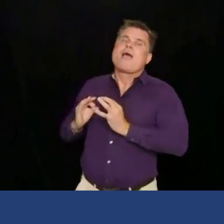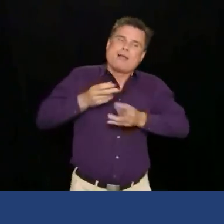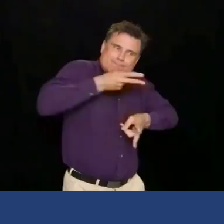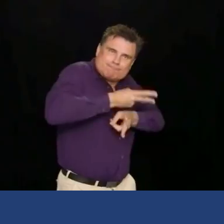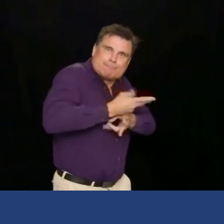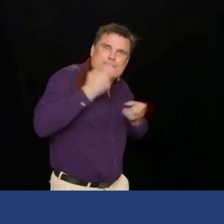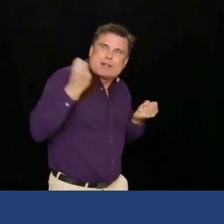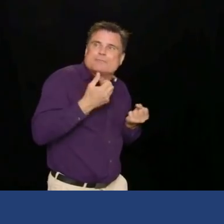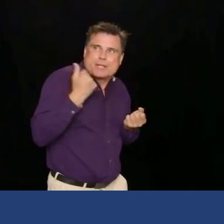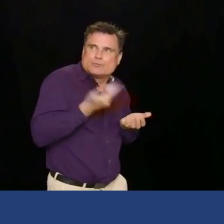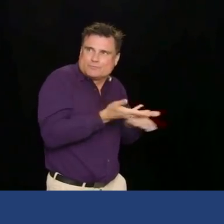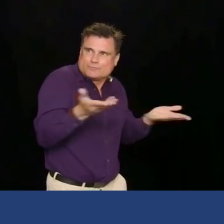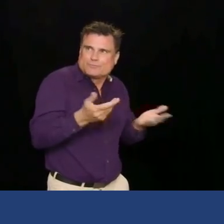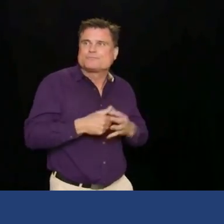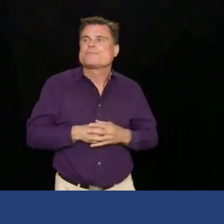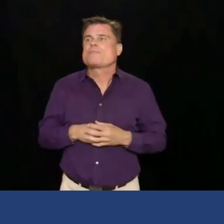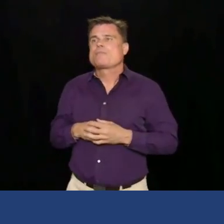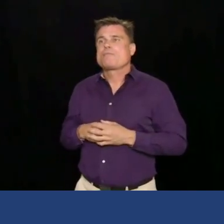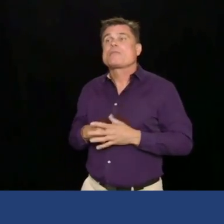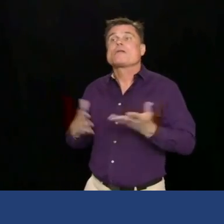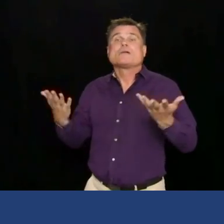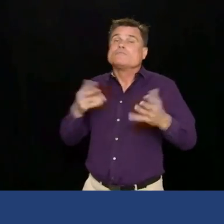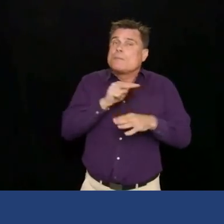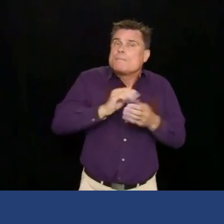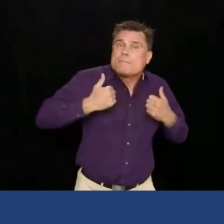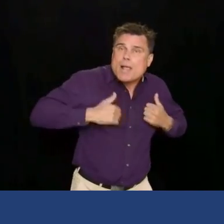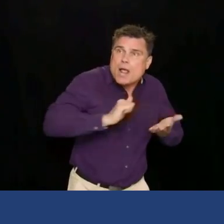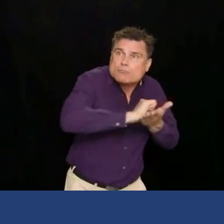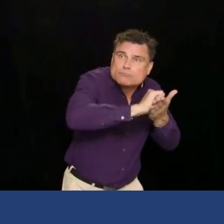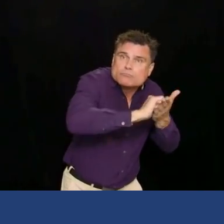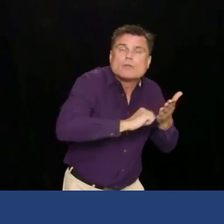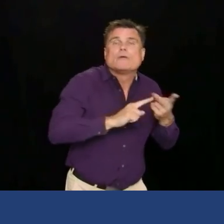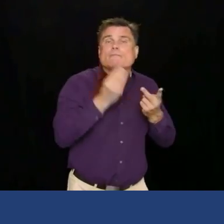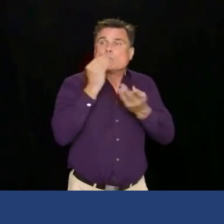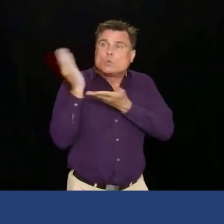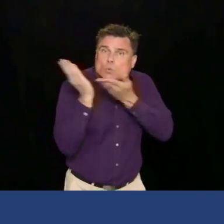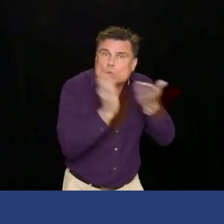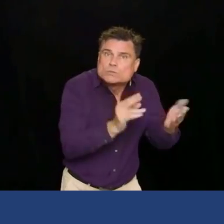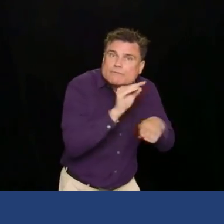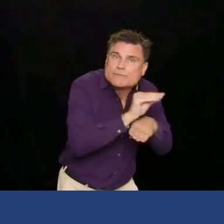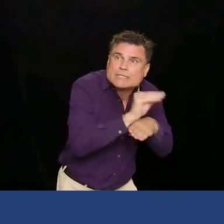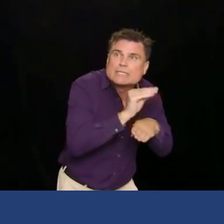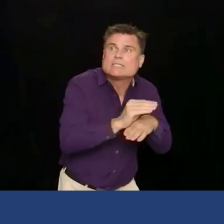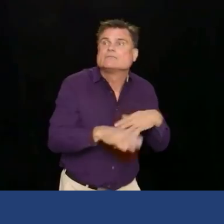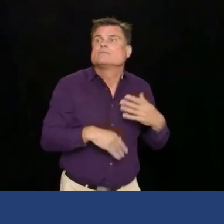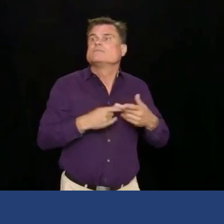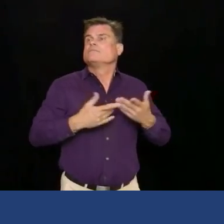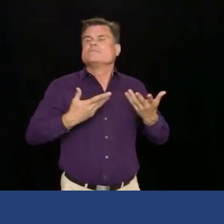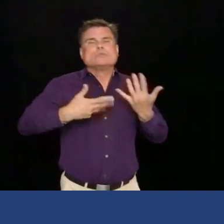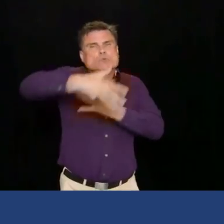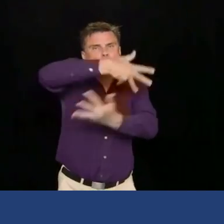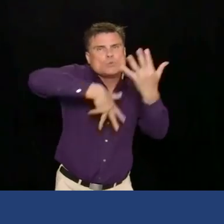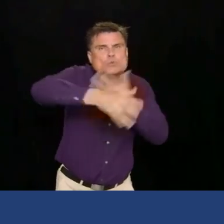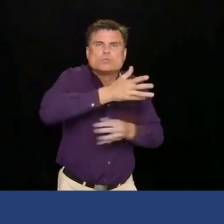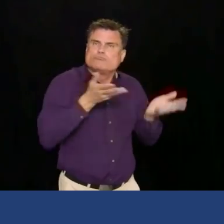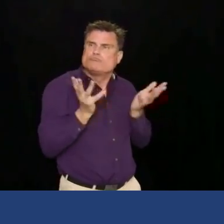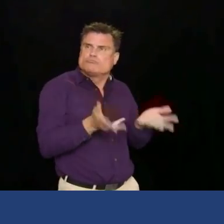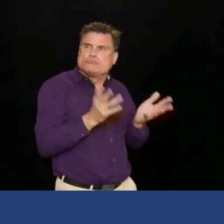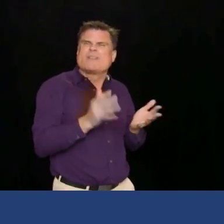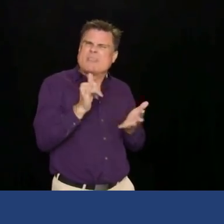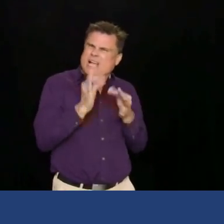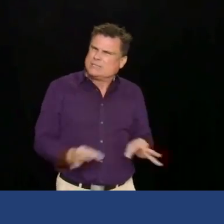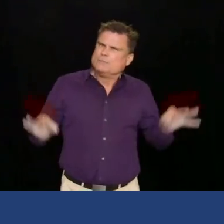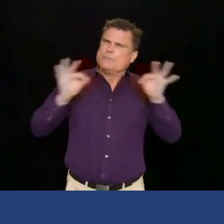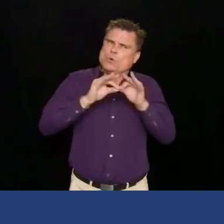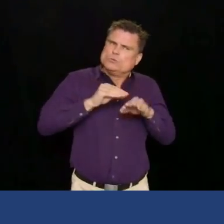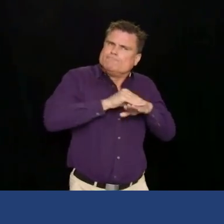will receive help with bathing and feeding and socializing. This is the difference our commitment has made